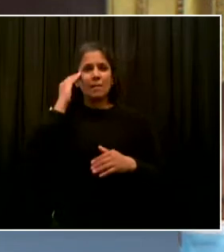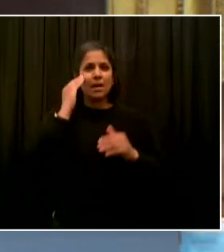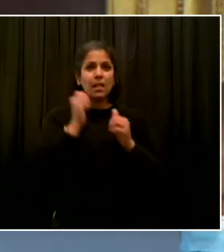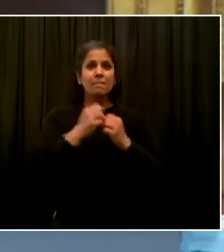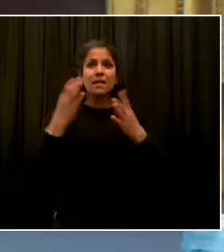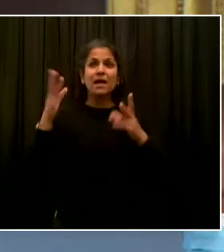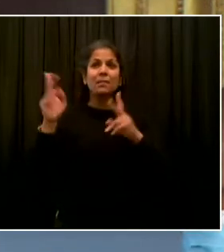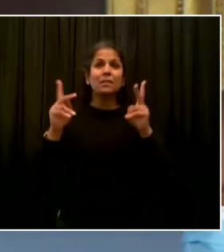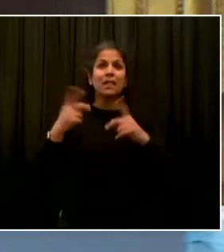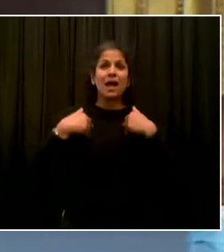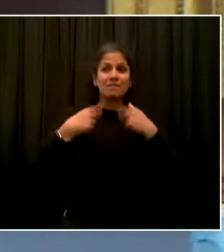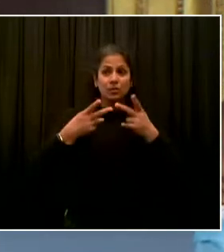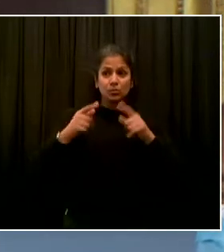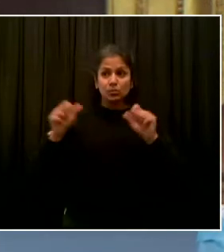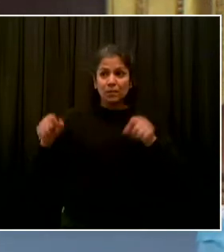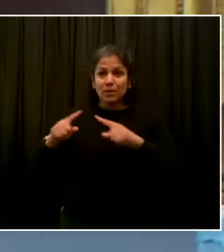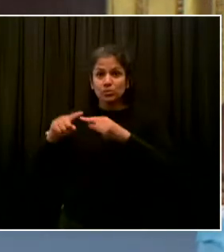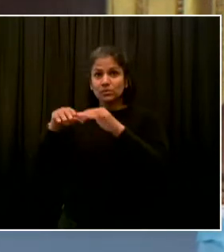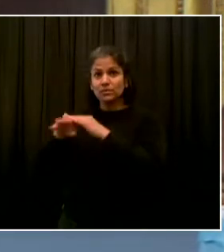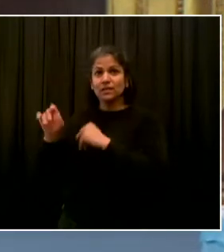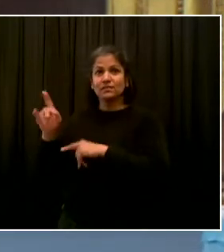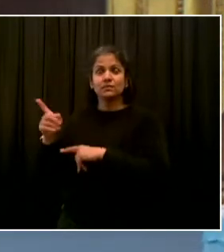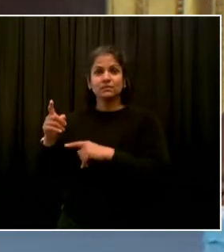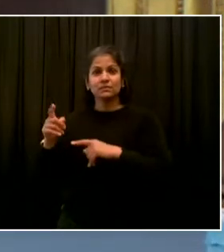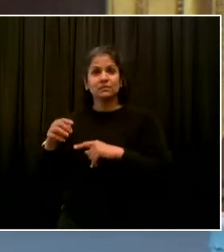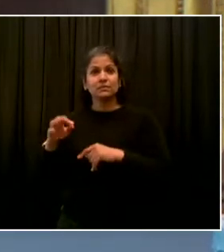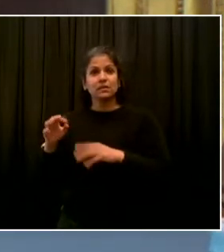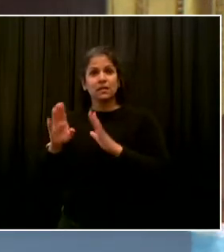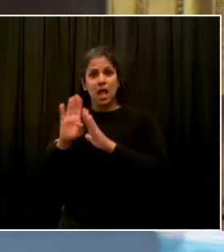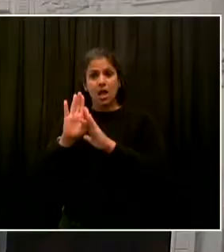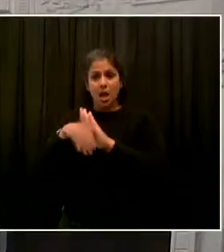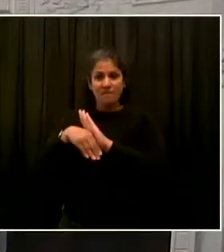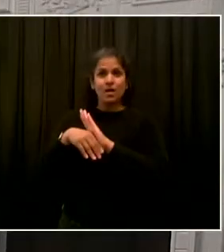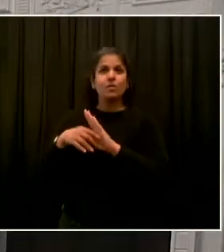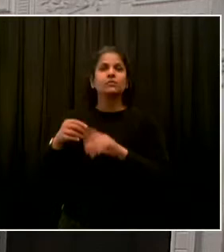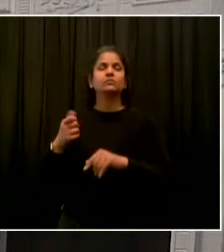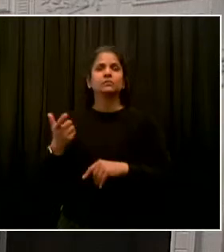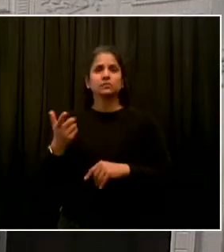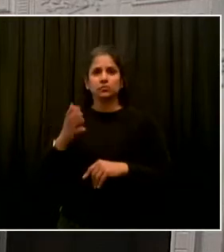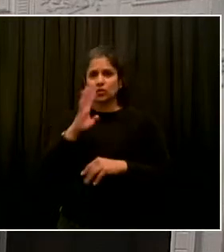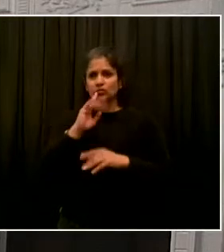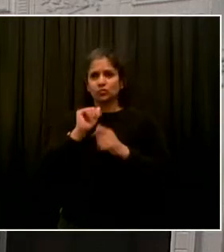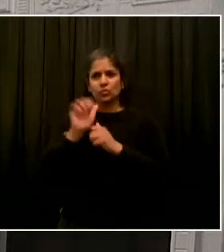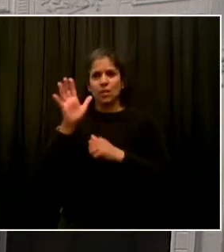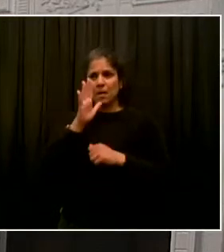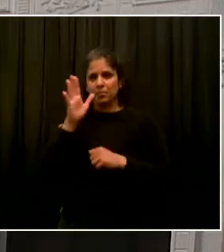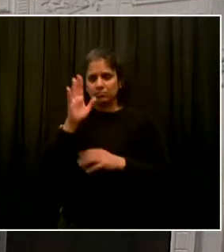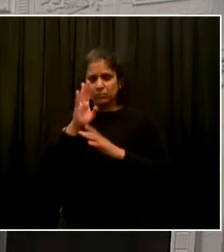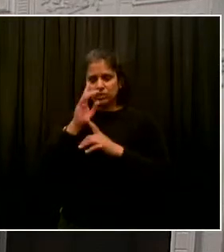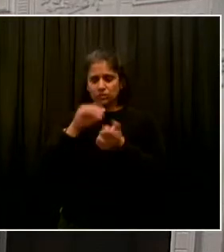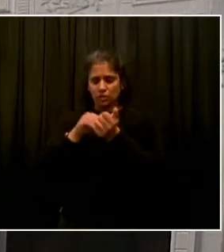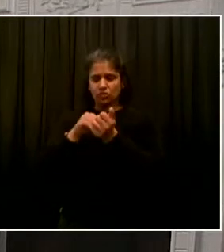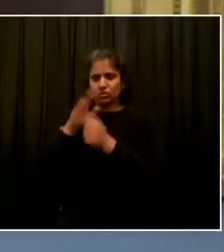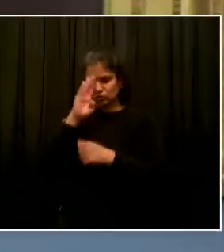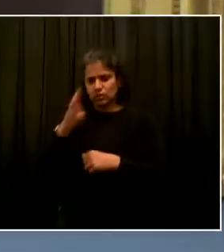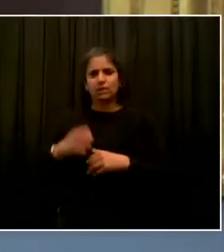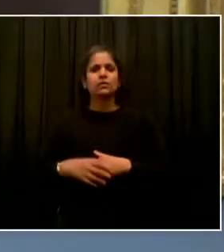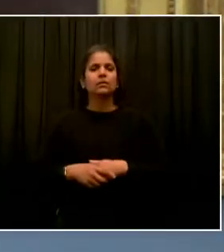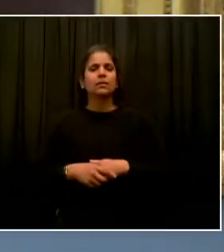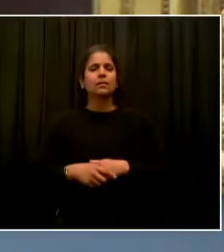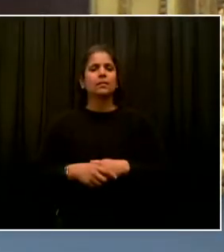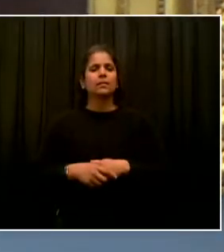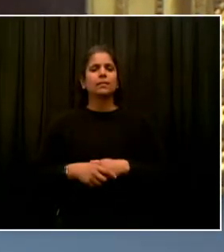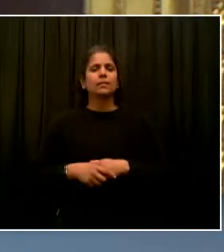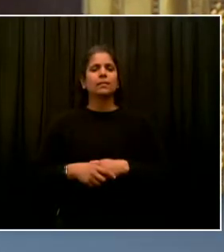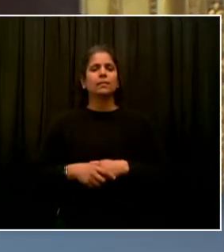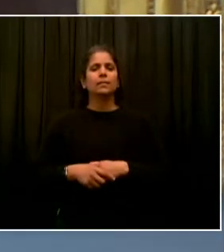9 in a matter of even 30 minutes getting through to talk to a doctor directly. And I'm glad you said that, Ted, because we need to manage the